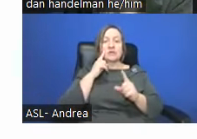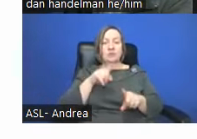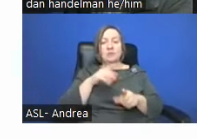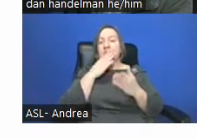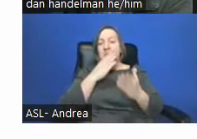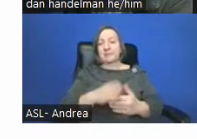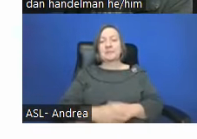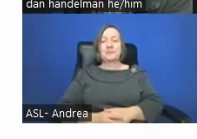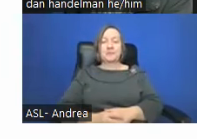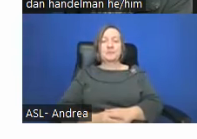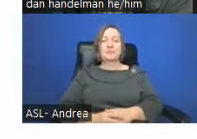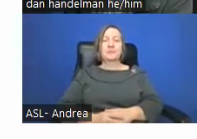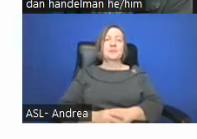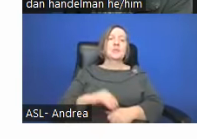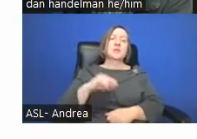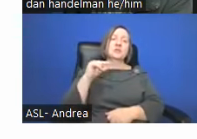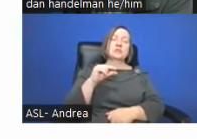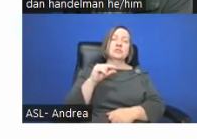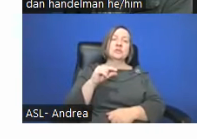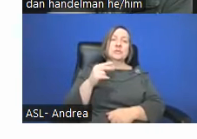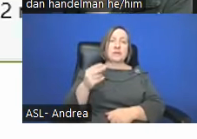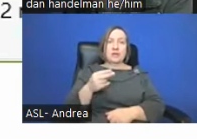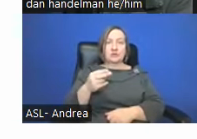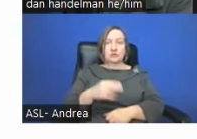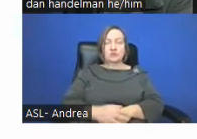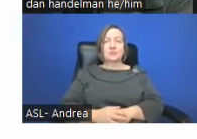you. On G and H,